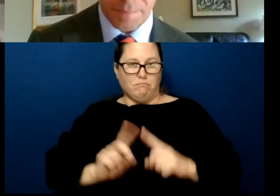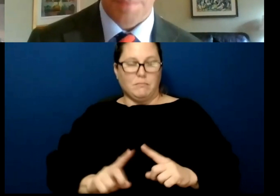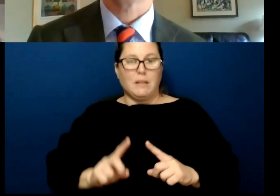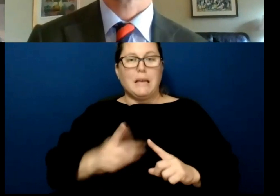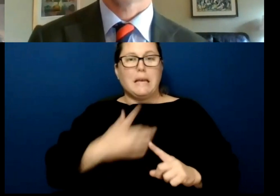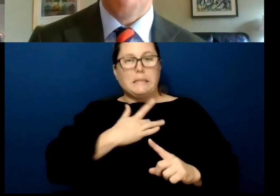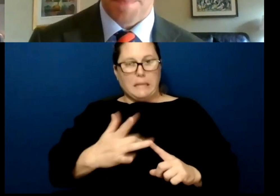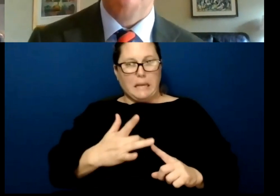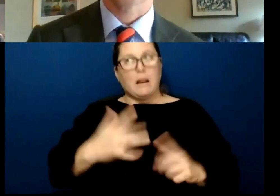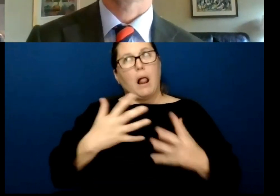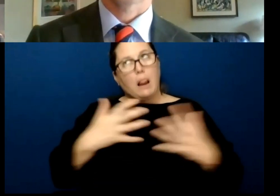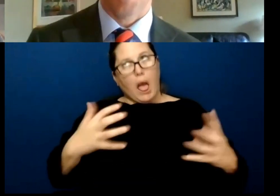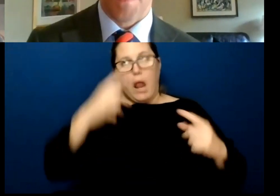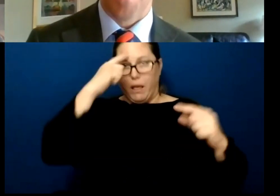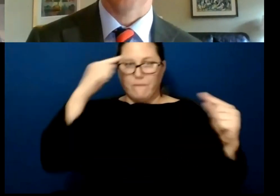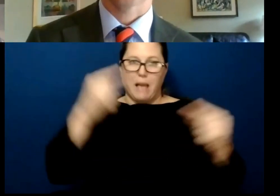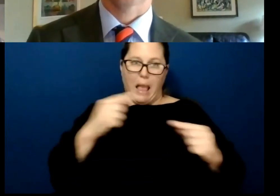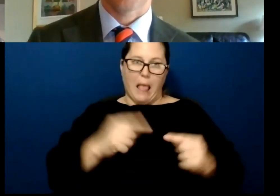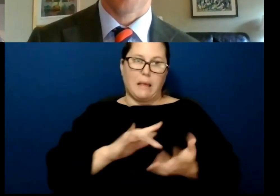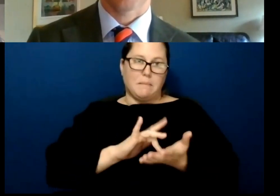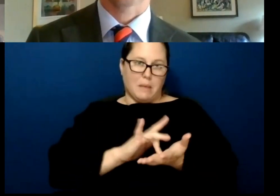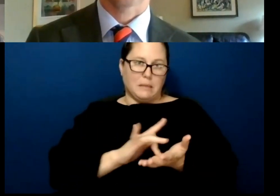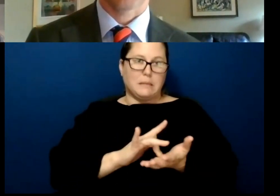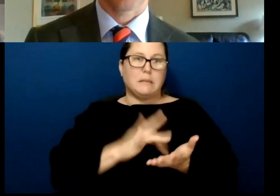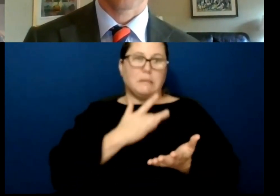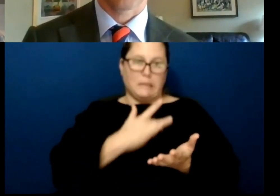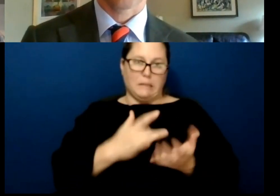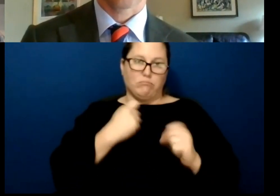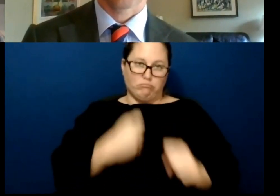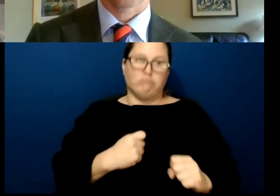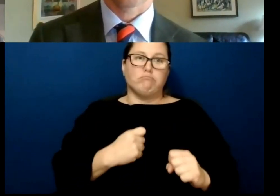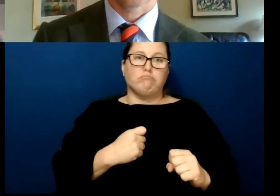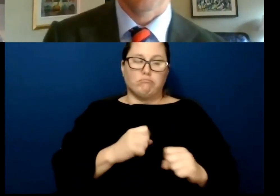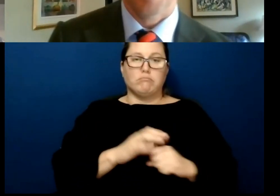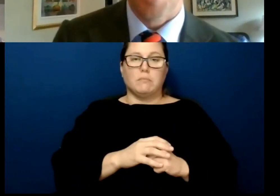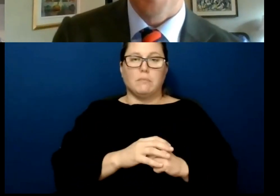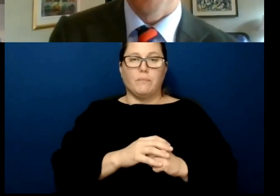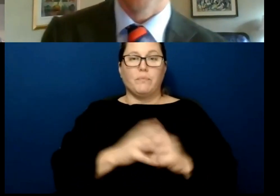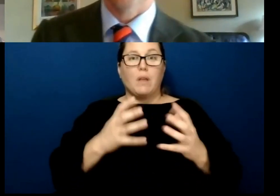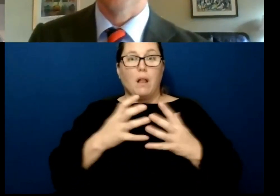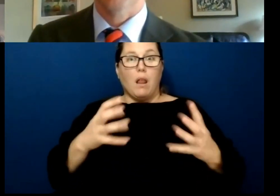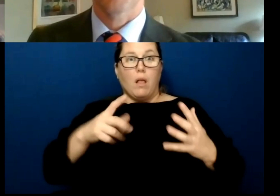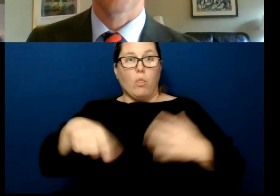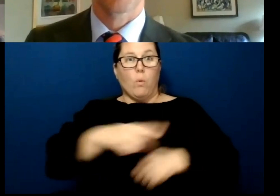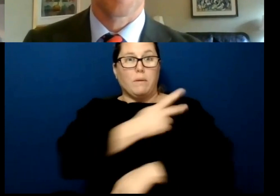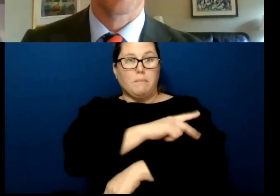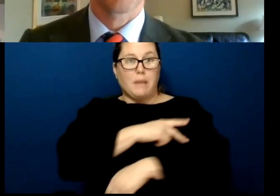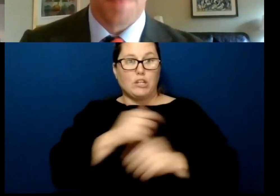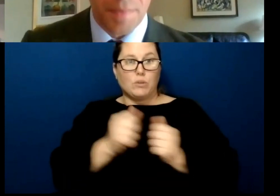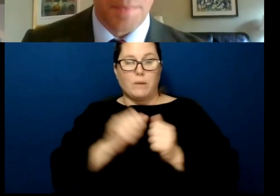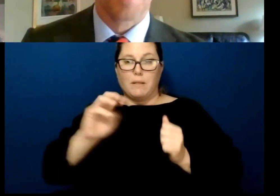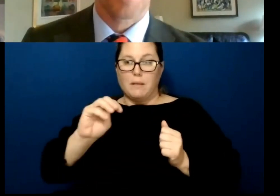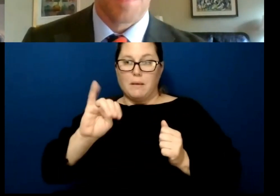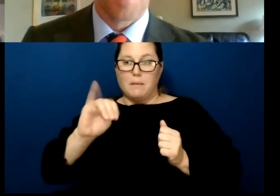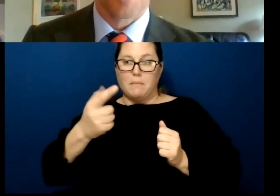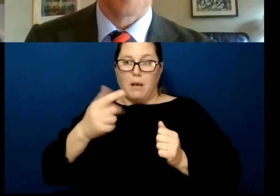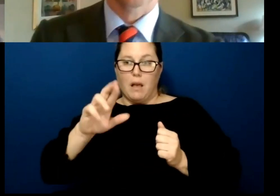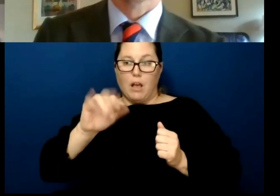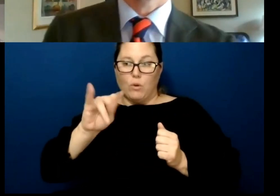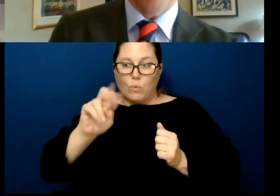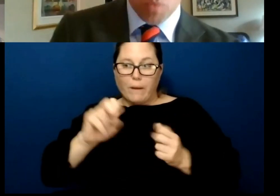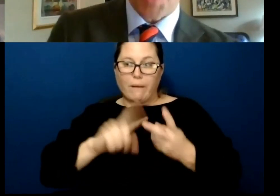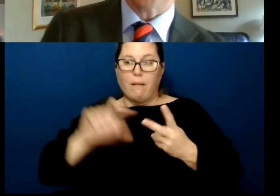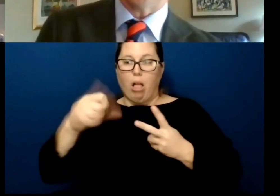headache medicine. And so I take care of a lot of patients with migraines and other headache